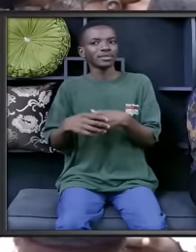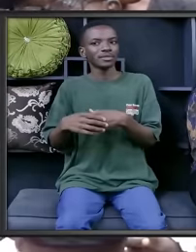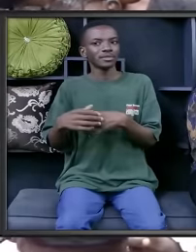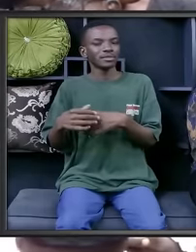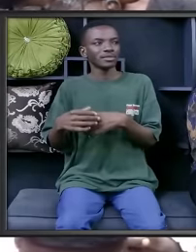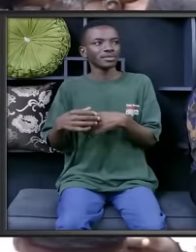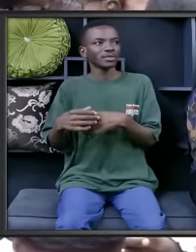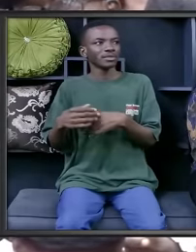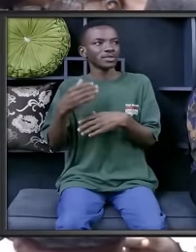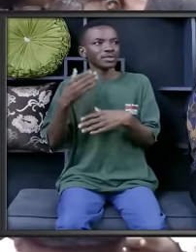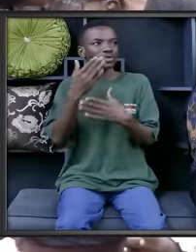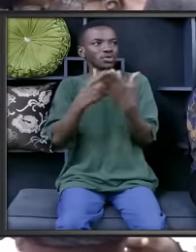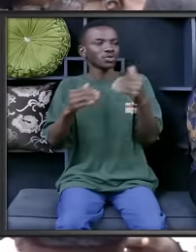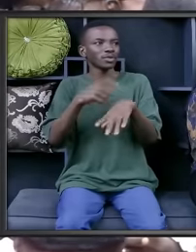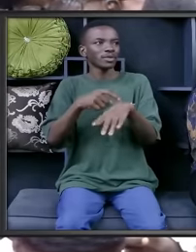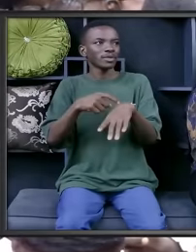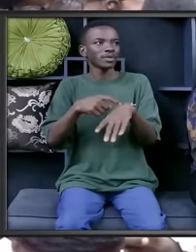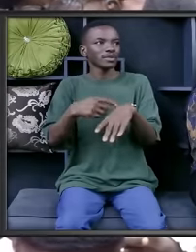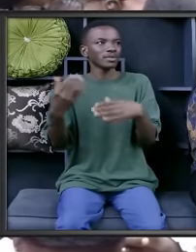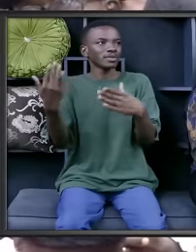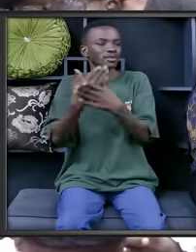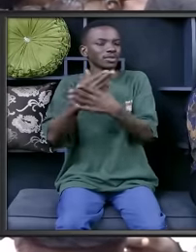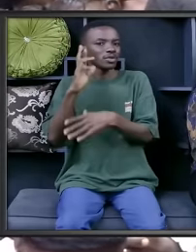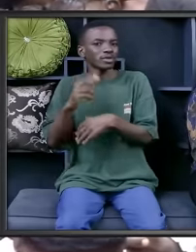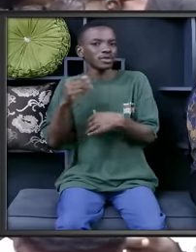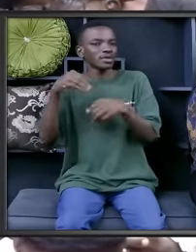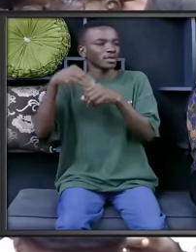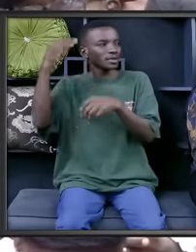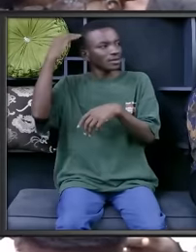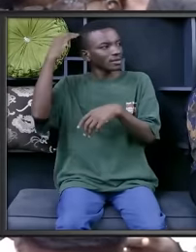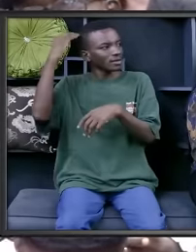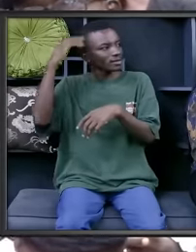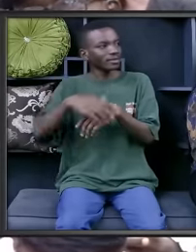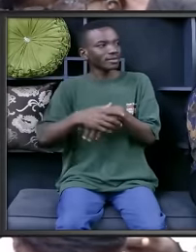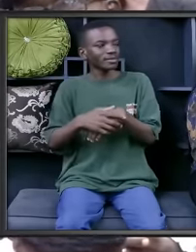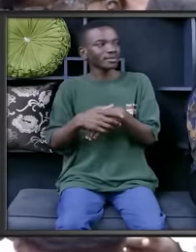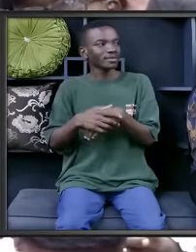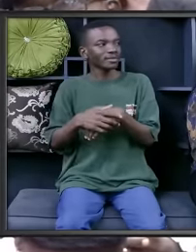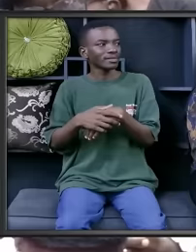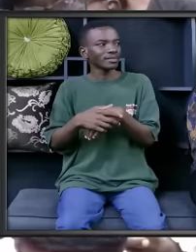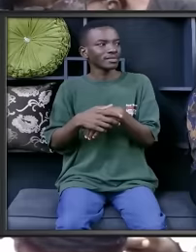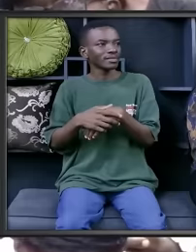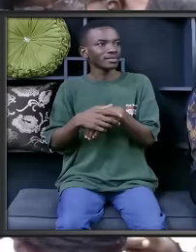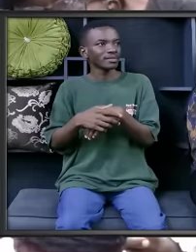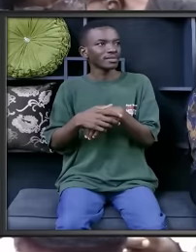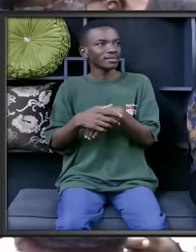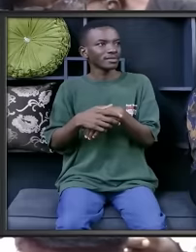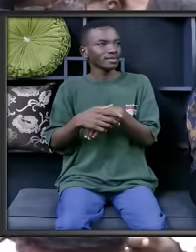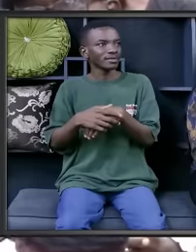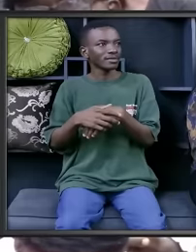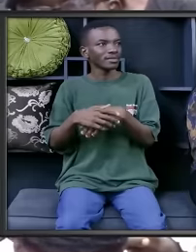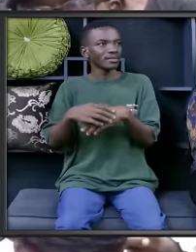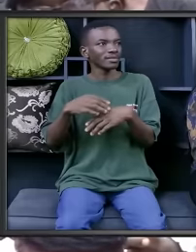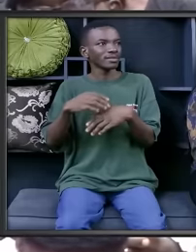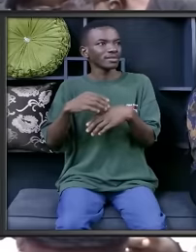now. Sometimes they disturb me for head. Madam. So it can't. It, now like that, they treat